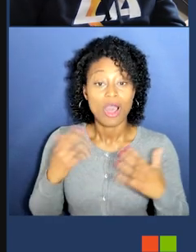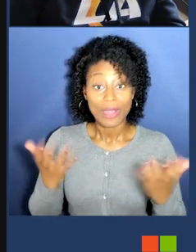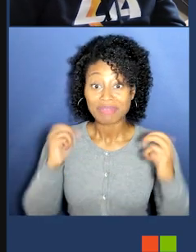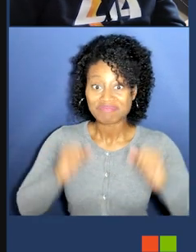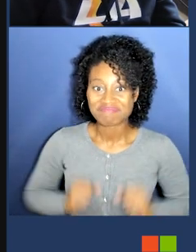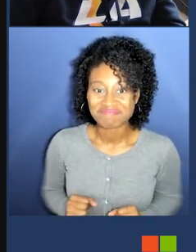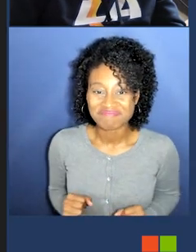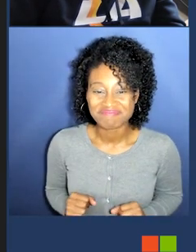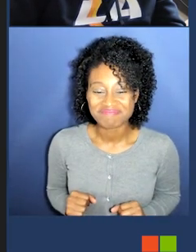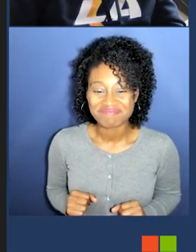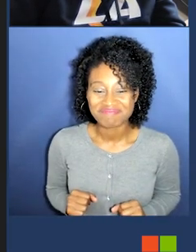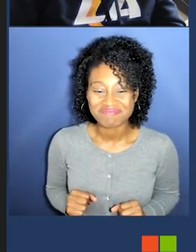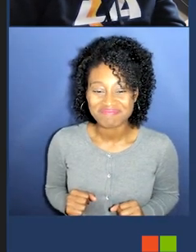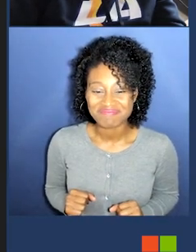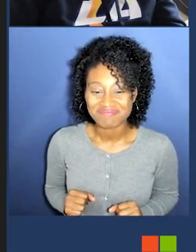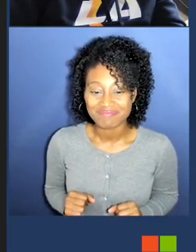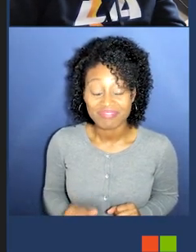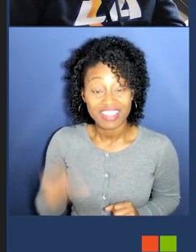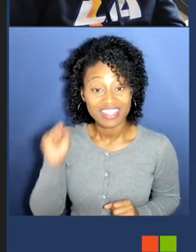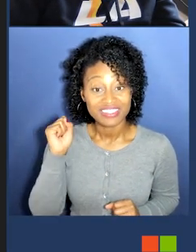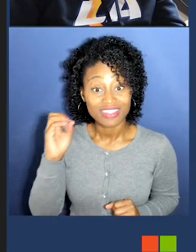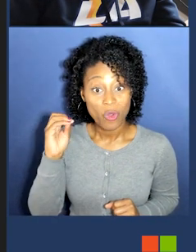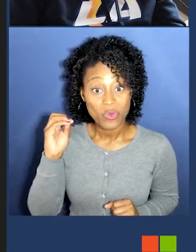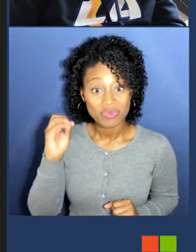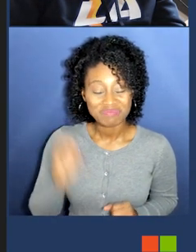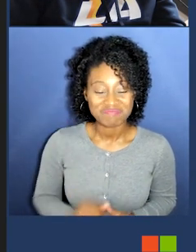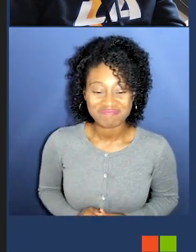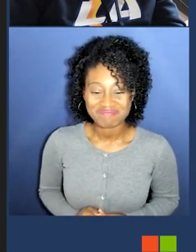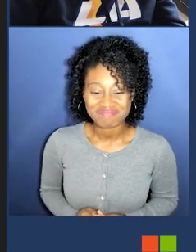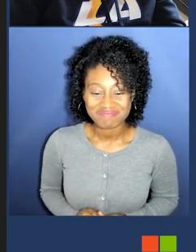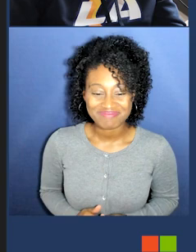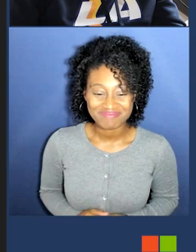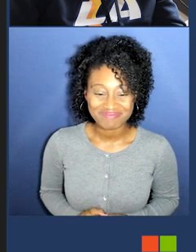Okay, so